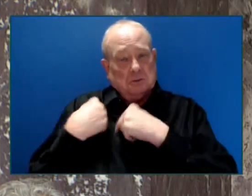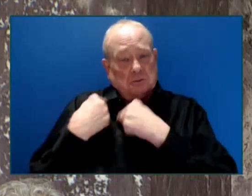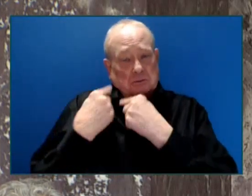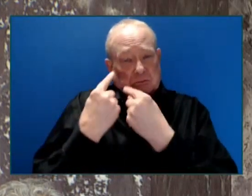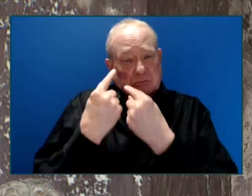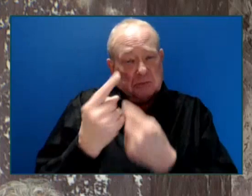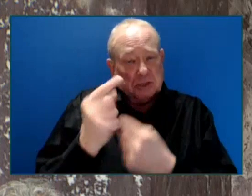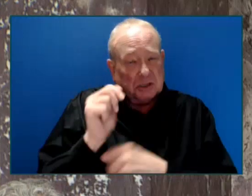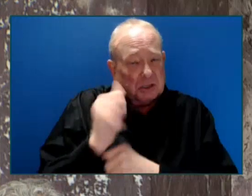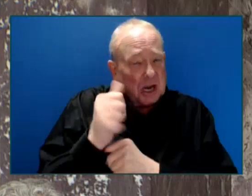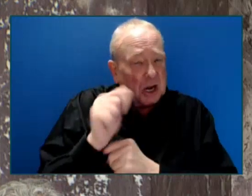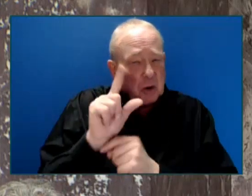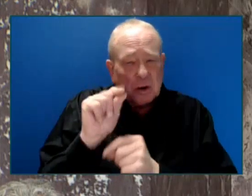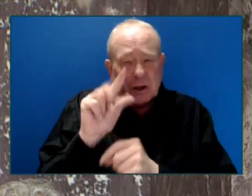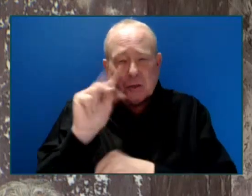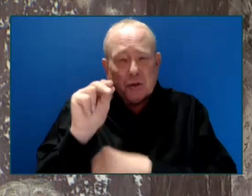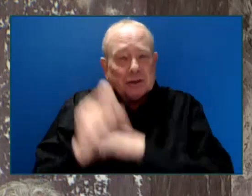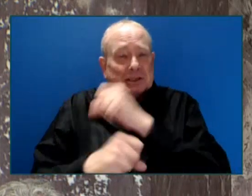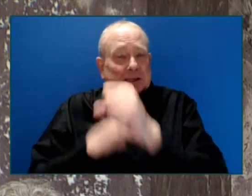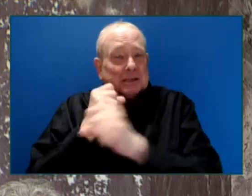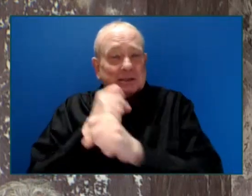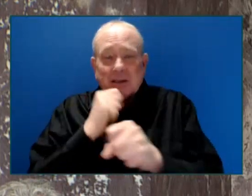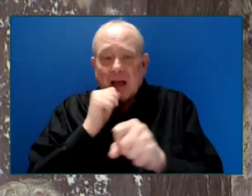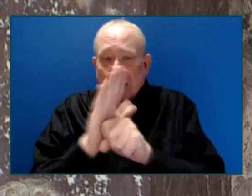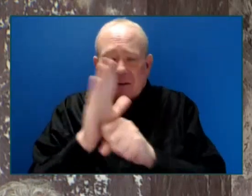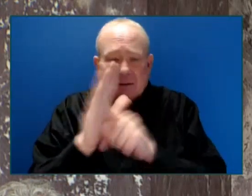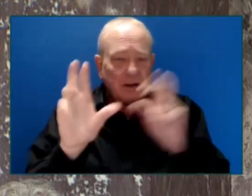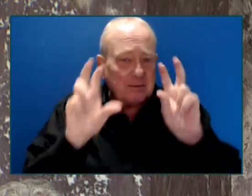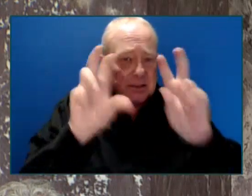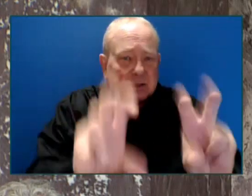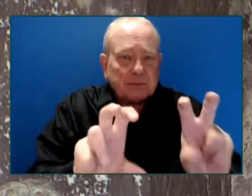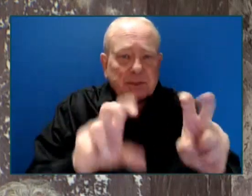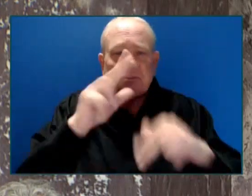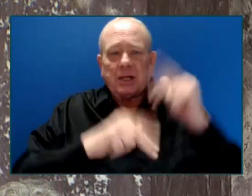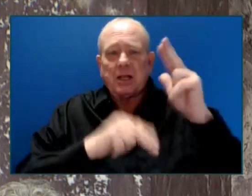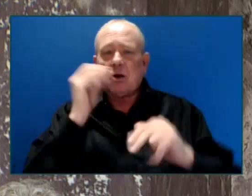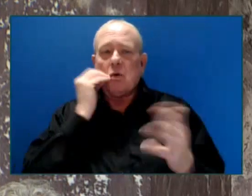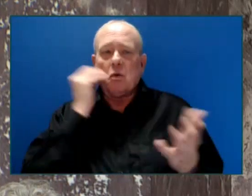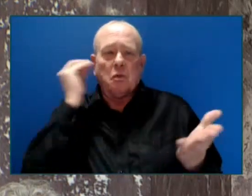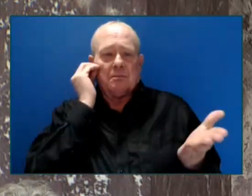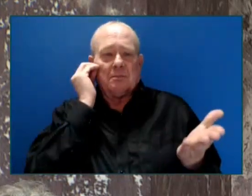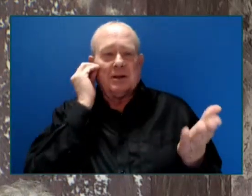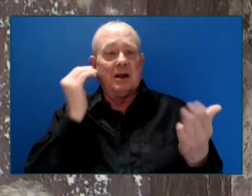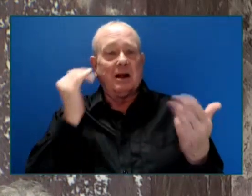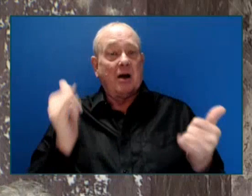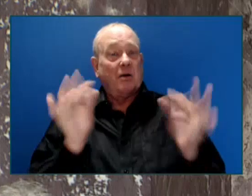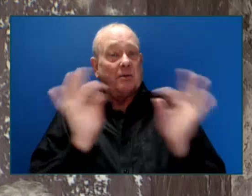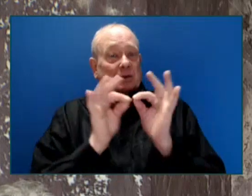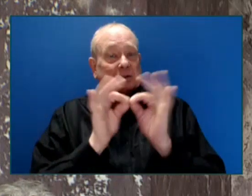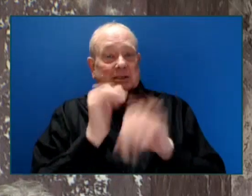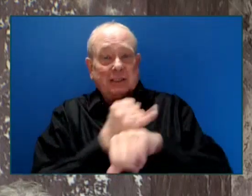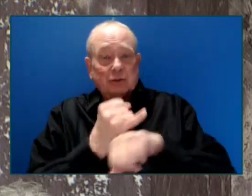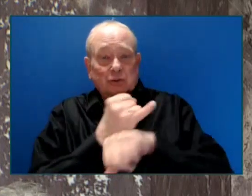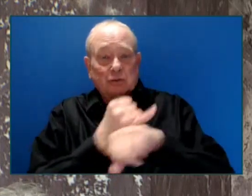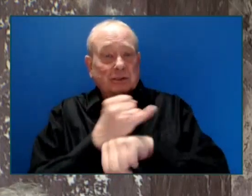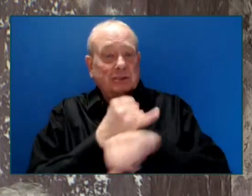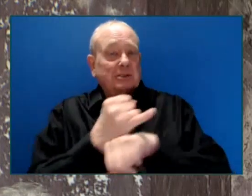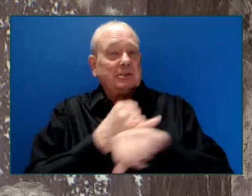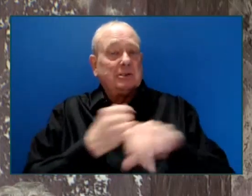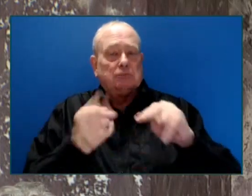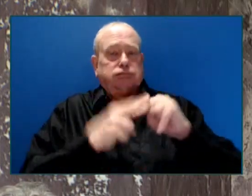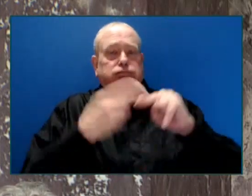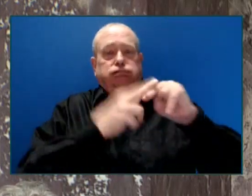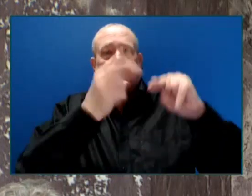up that we have a real housing crisis, and we need action, Honourable Speaker. And that's what they got out of this strategy, Honourable Speaker. I